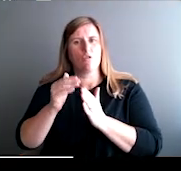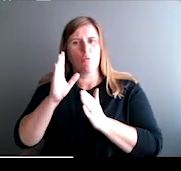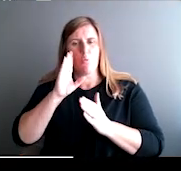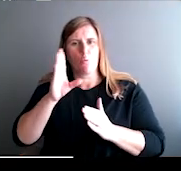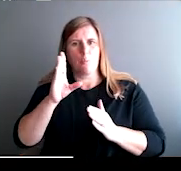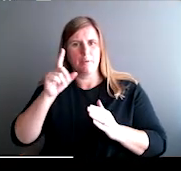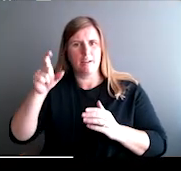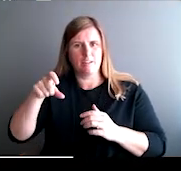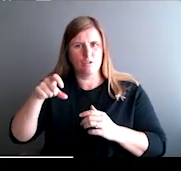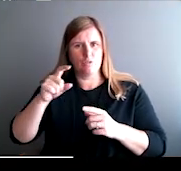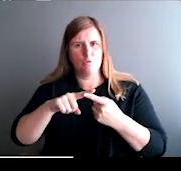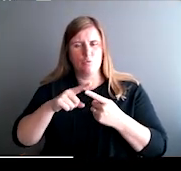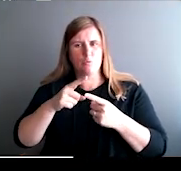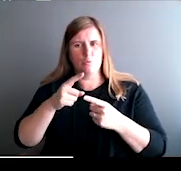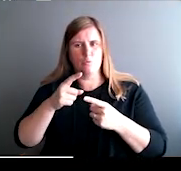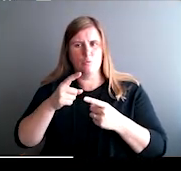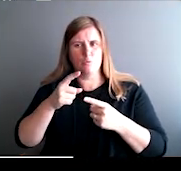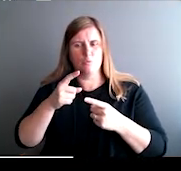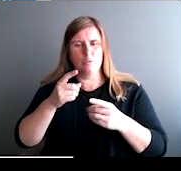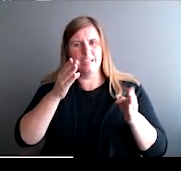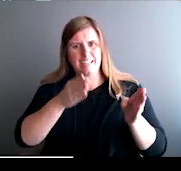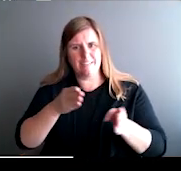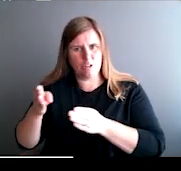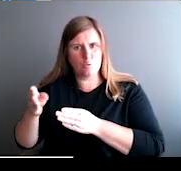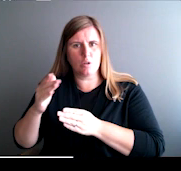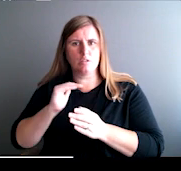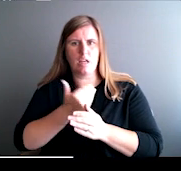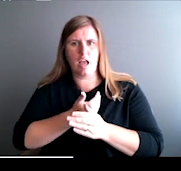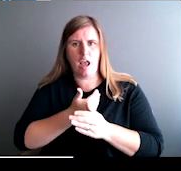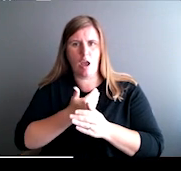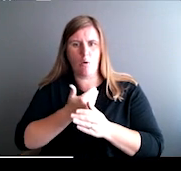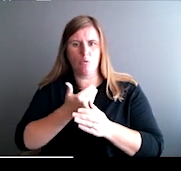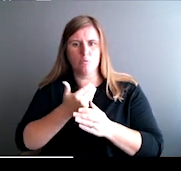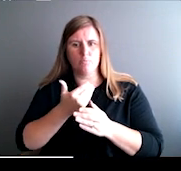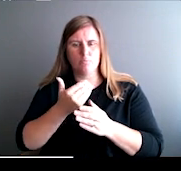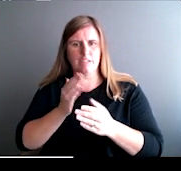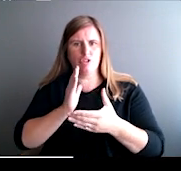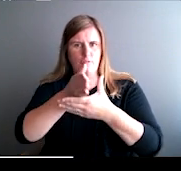be necessary to individualize our interventions.